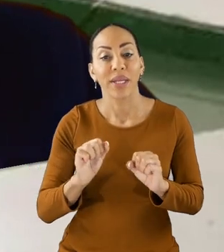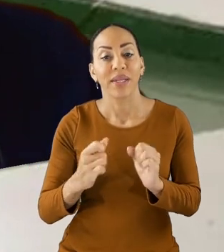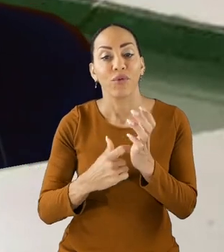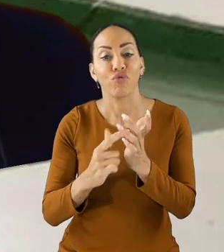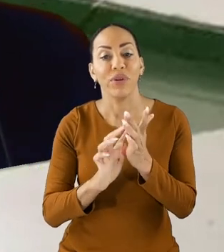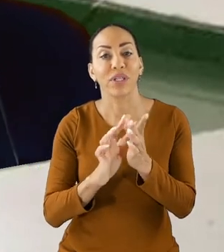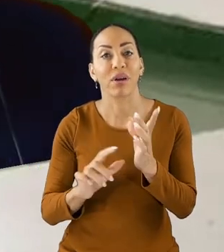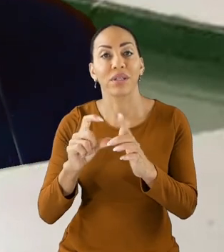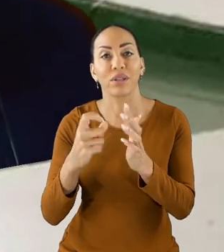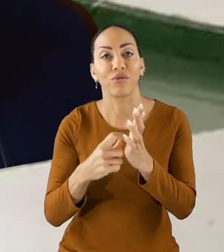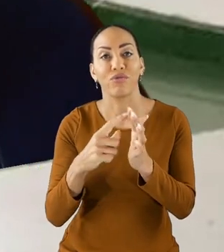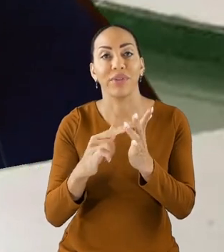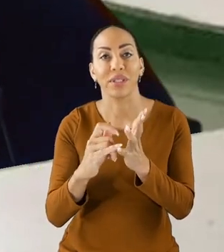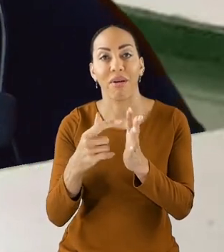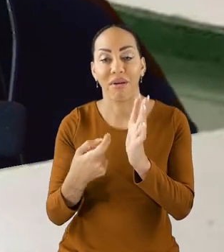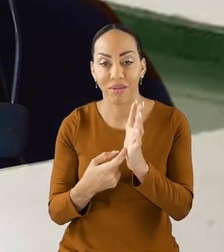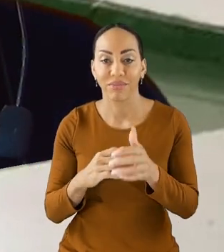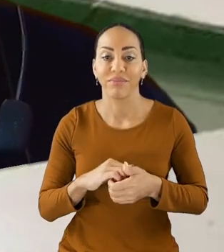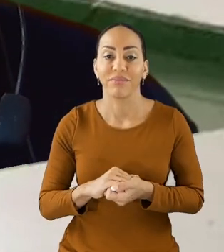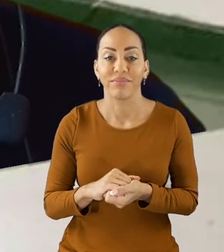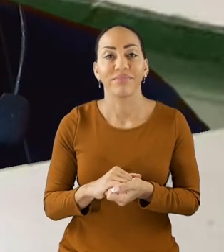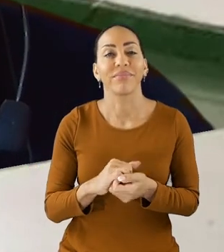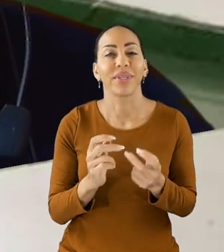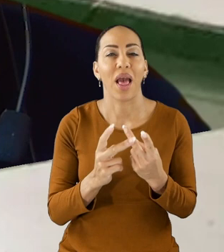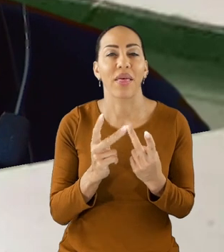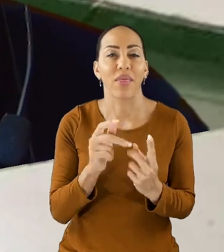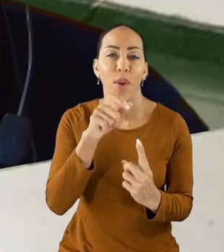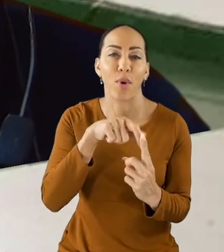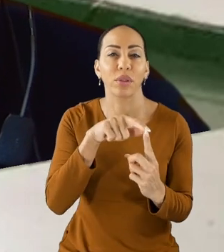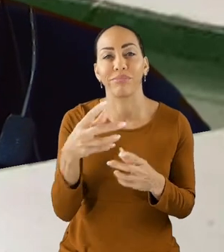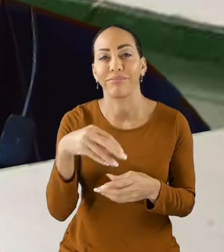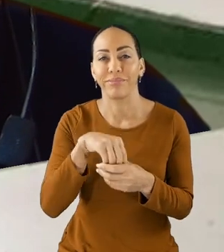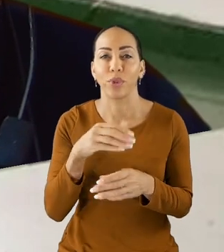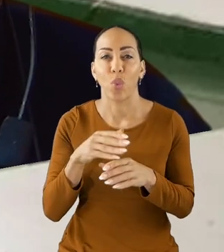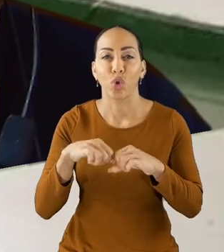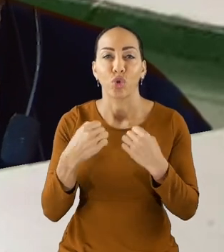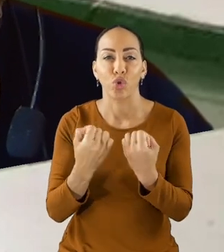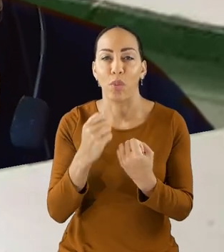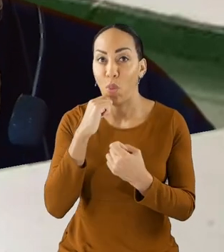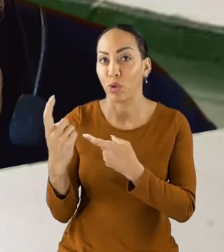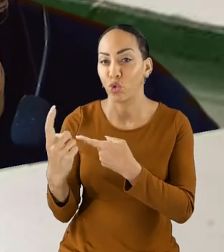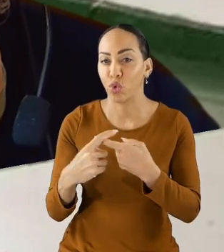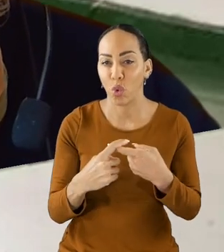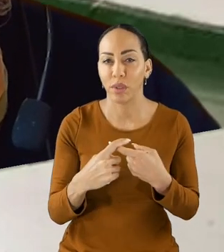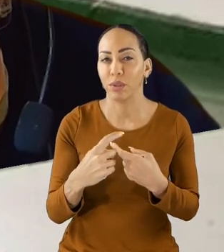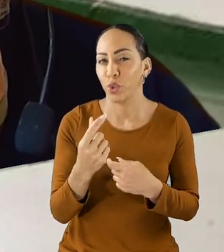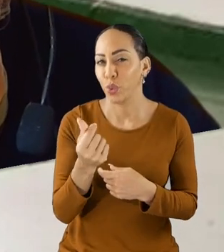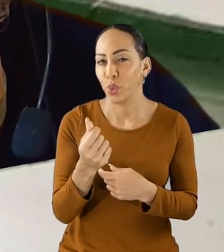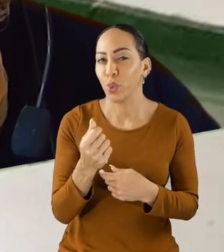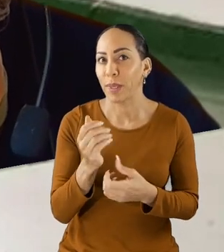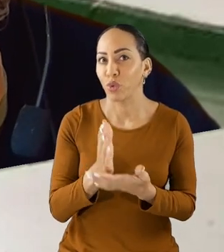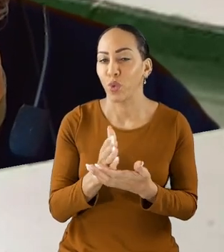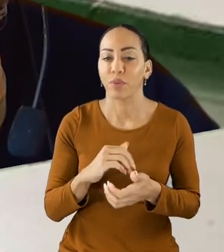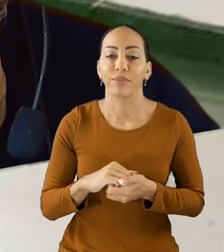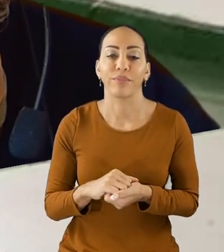I'm sure we're just waiting for Richard Reeser, is the other member of our workshop today, who's going to be joining us.